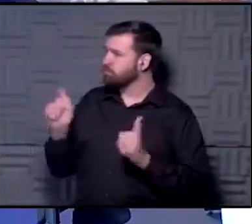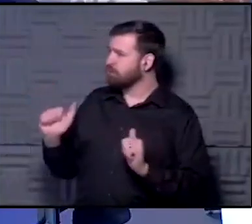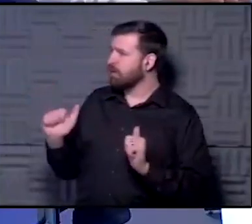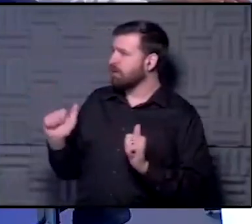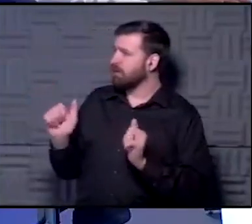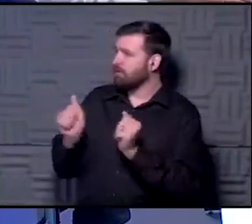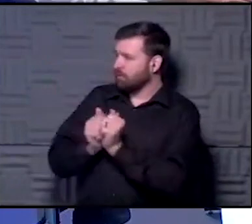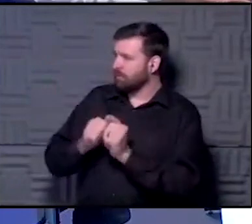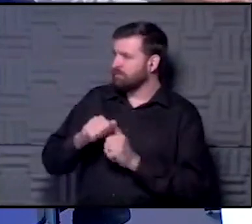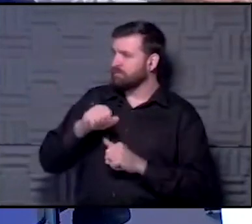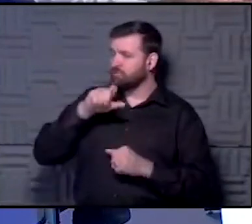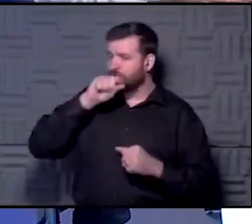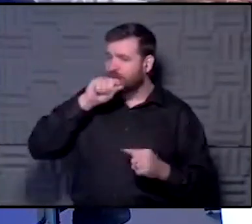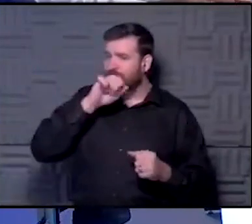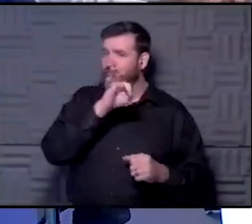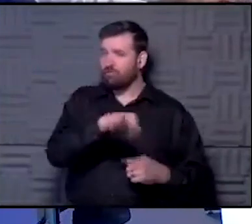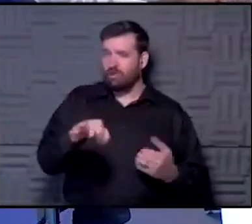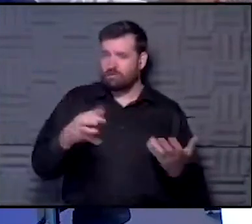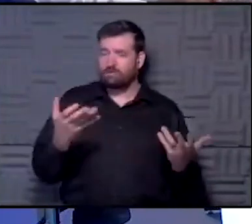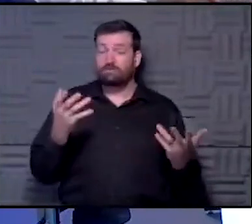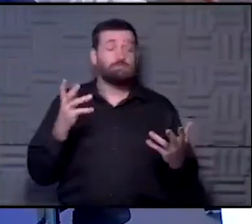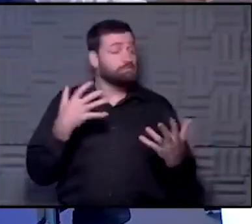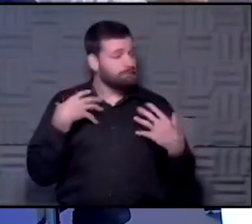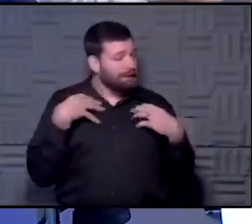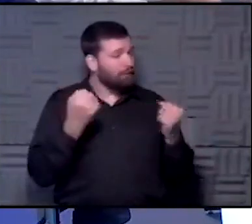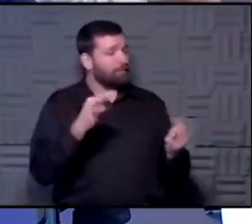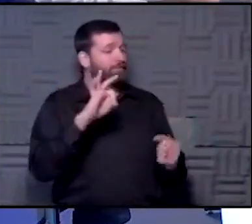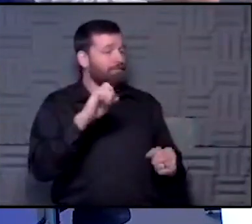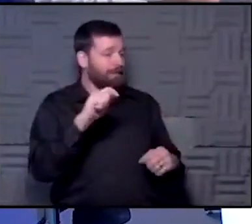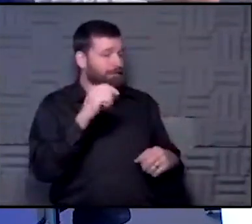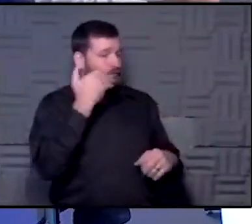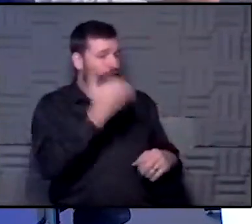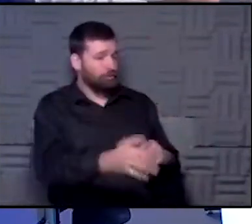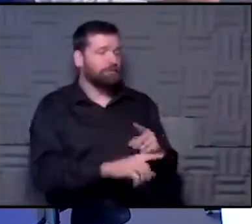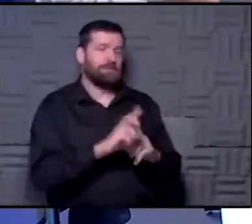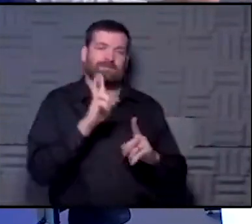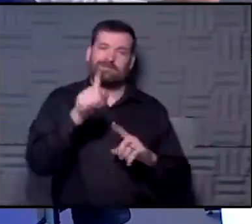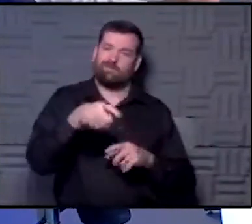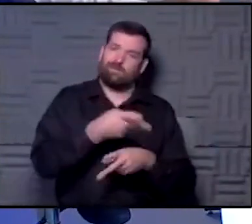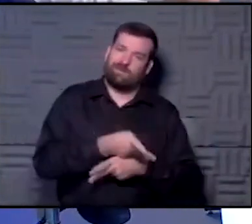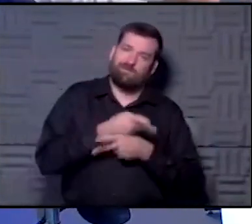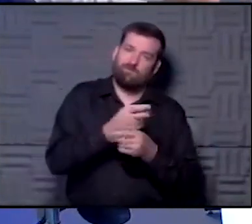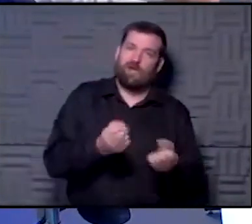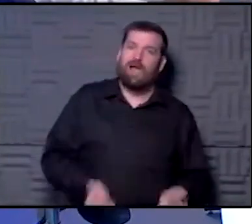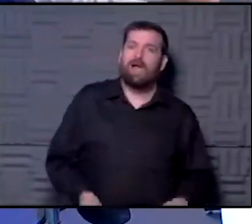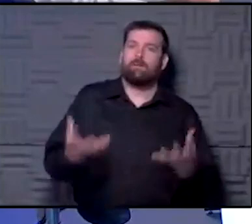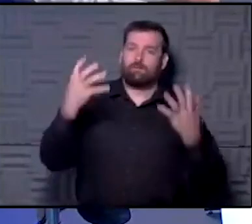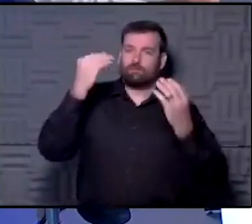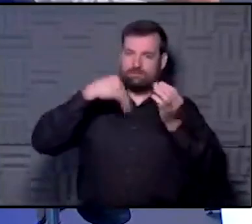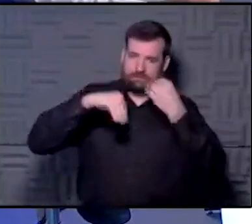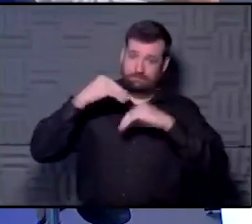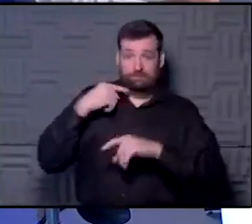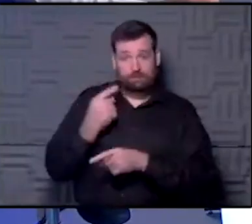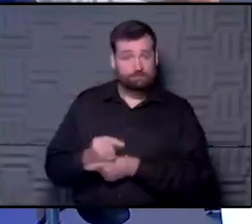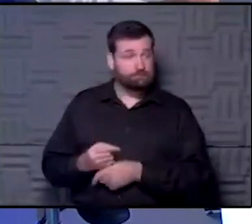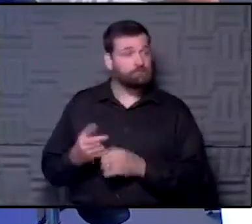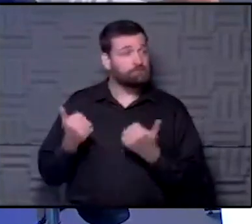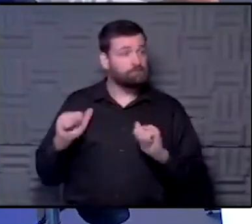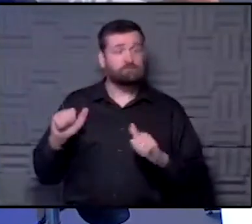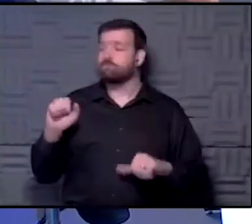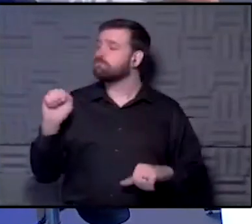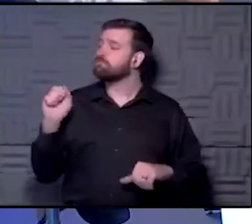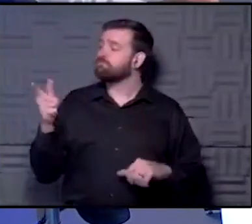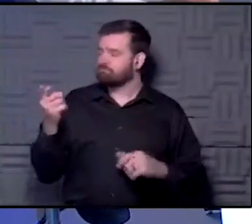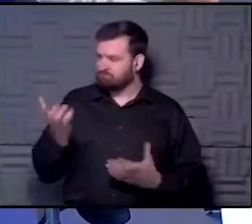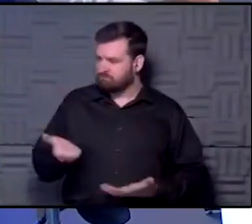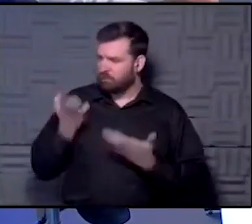chicken and French fries. We'll see how it goes. I mean, healthy fats are good for us, but we still have to be careful on the dose, right? You bet. But yeah, try it. Pat wants to know what